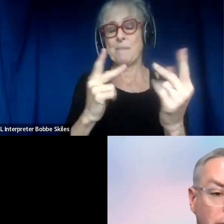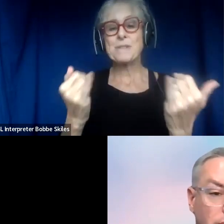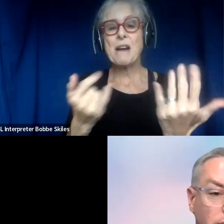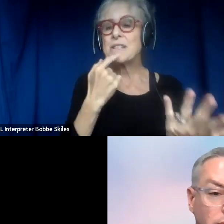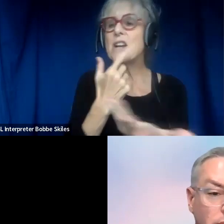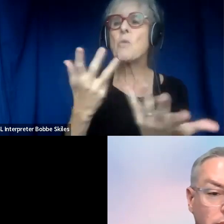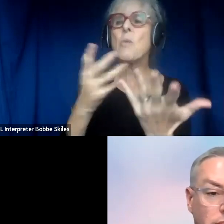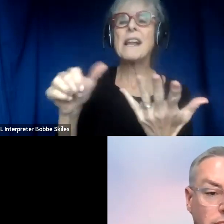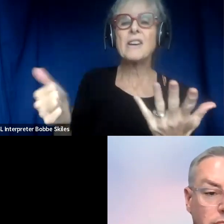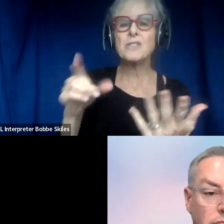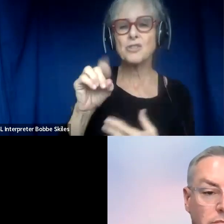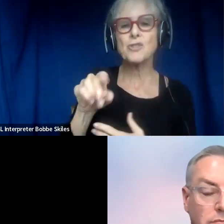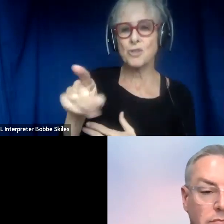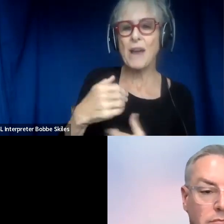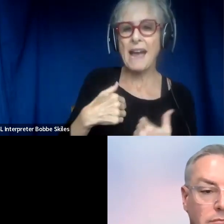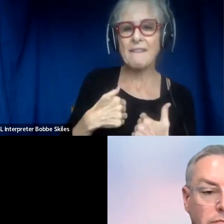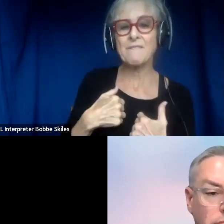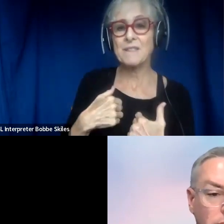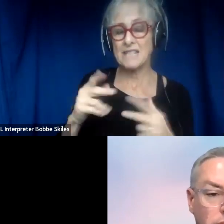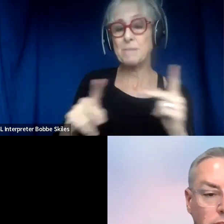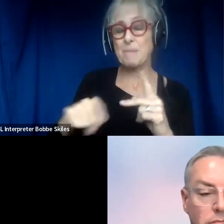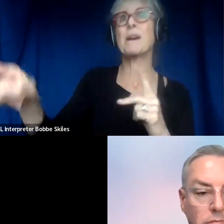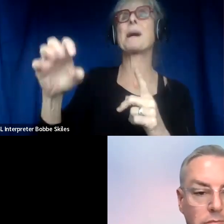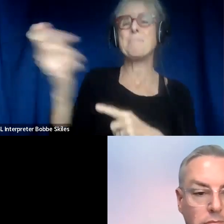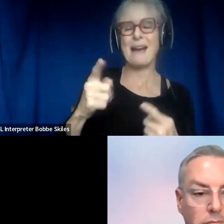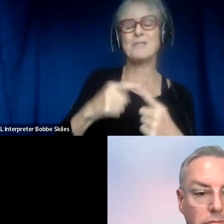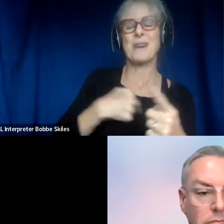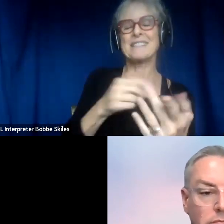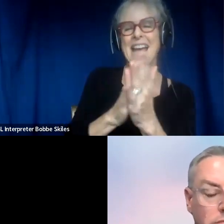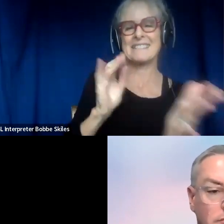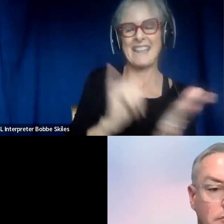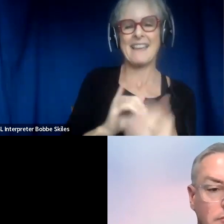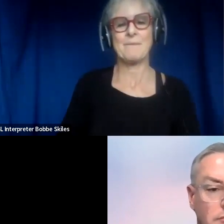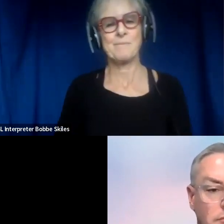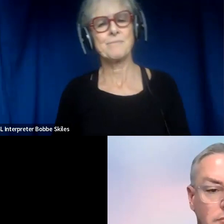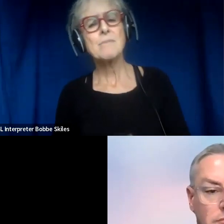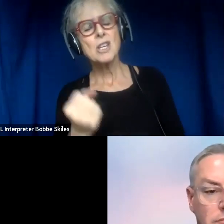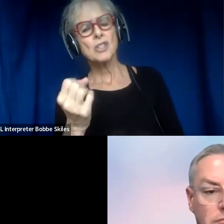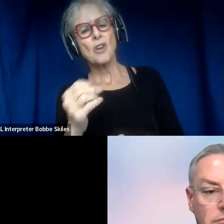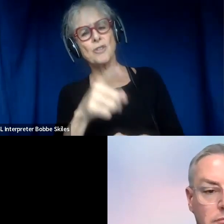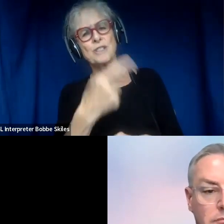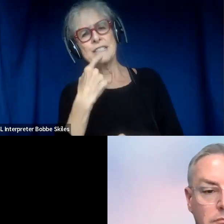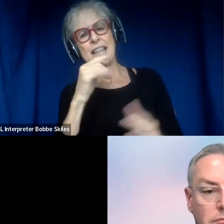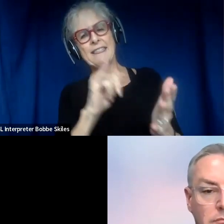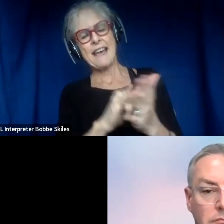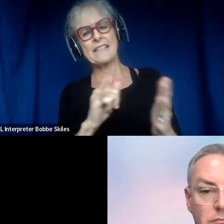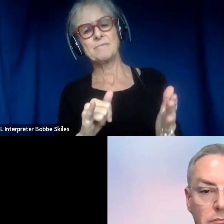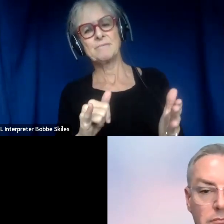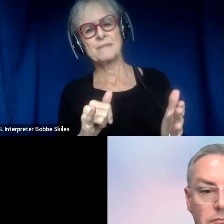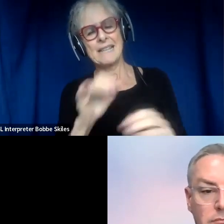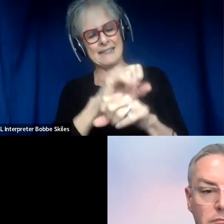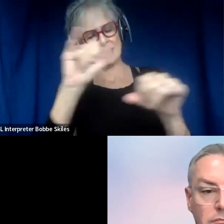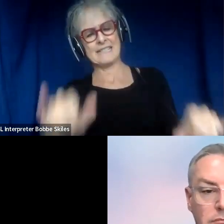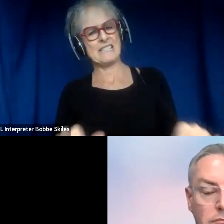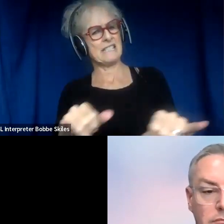have?" So on that note, and so you said that the